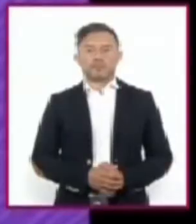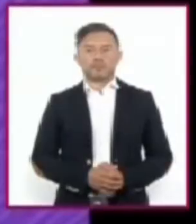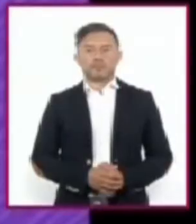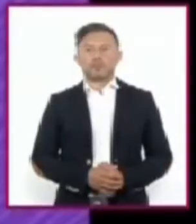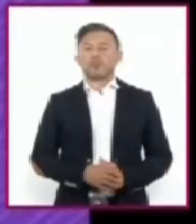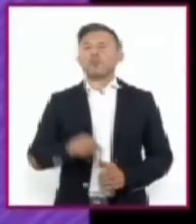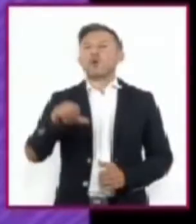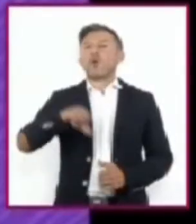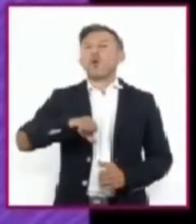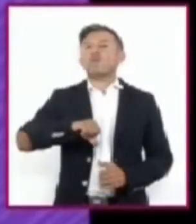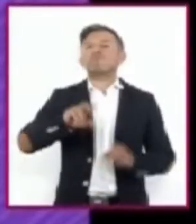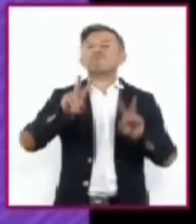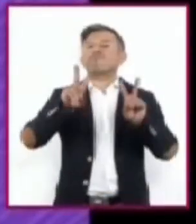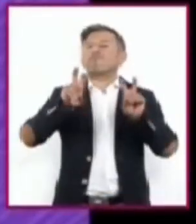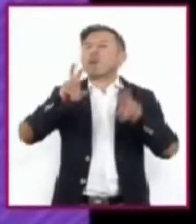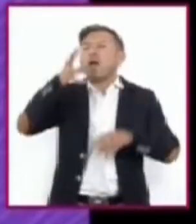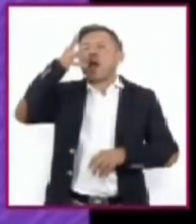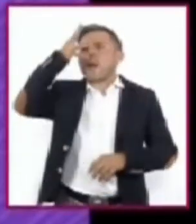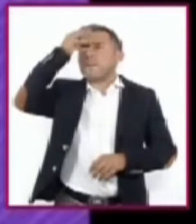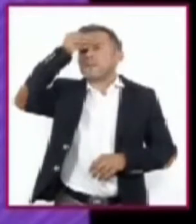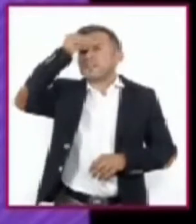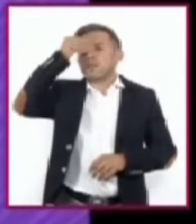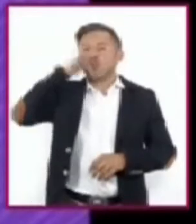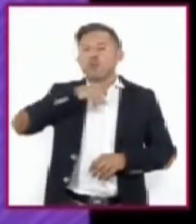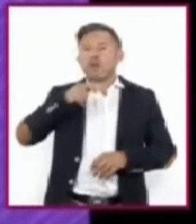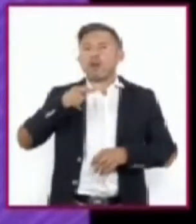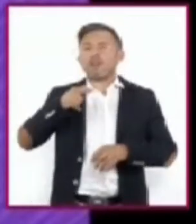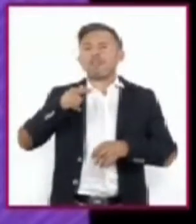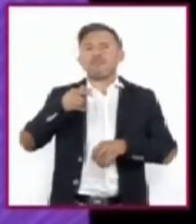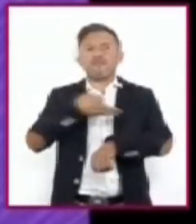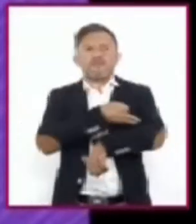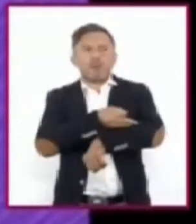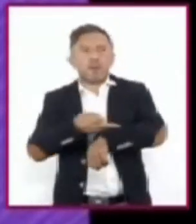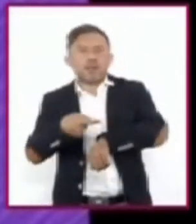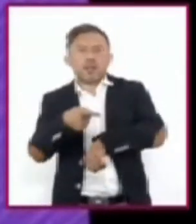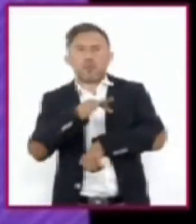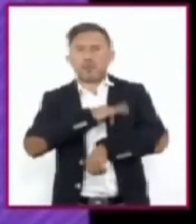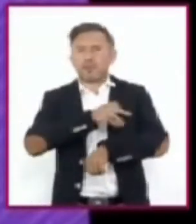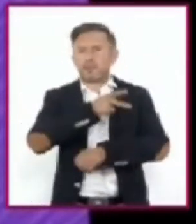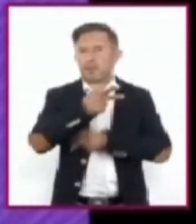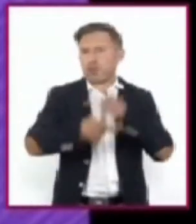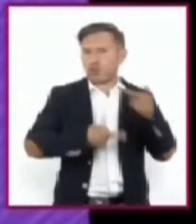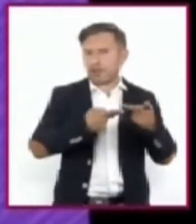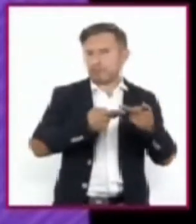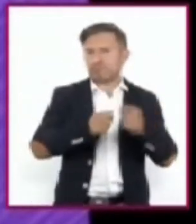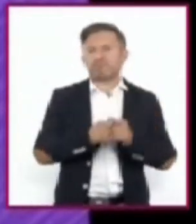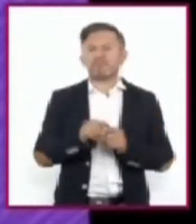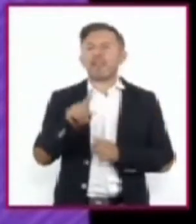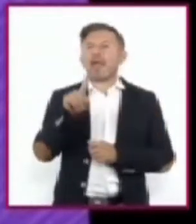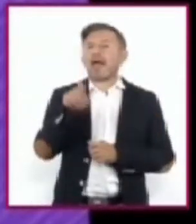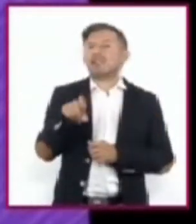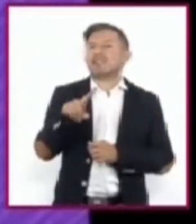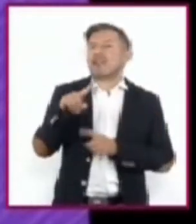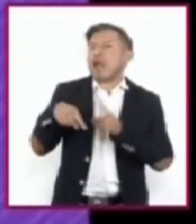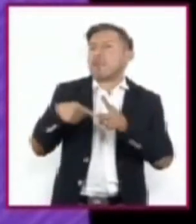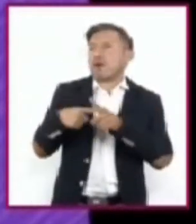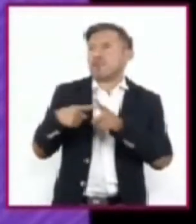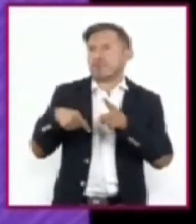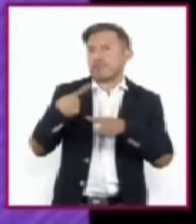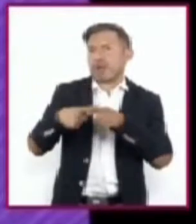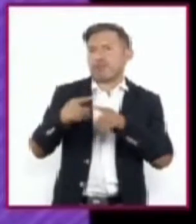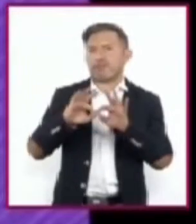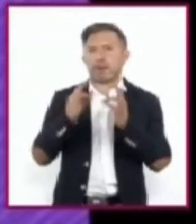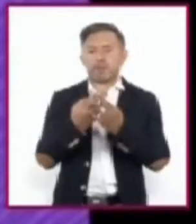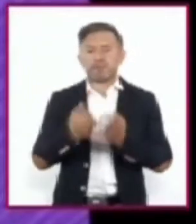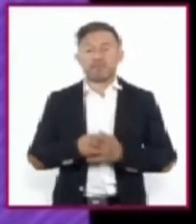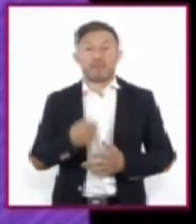a aprender a contestar preguntas acerca de parientes. Asking about relatives. I'm a farmer.